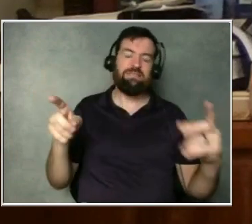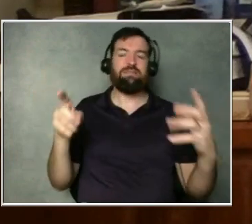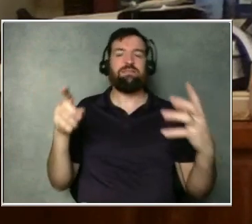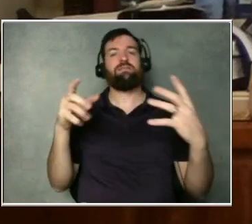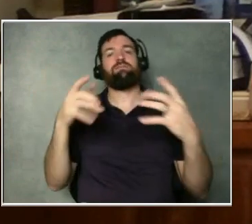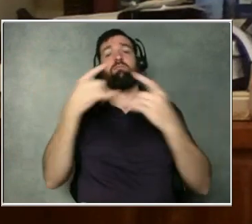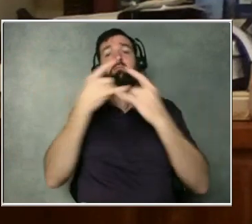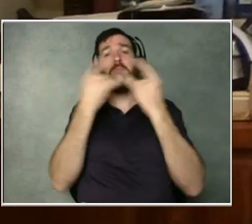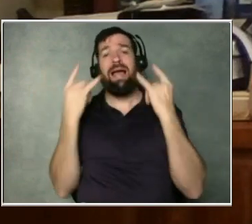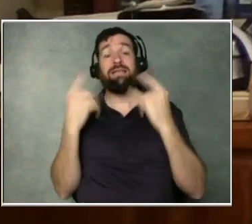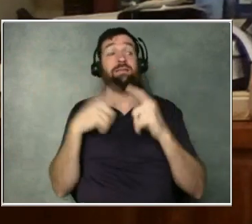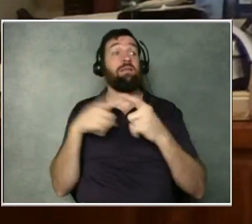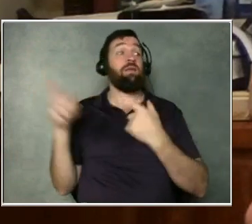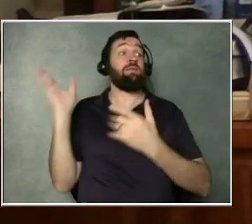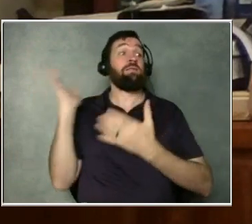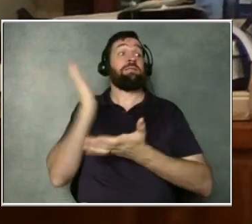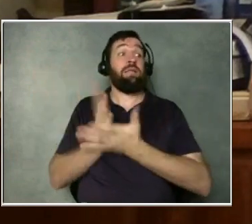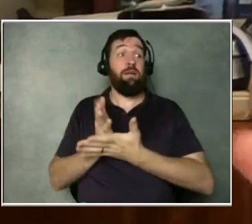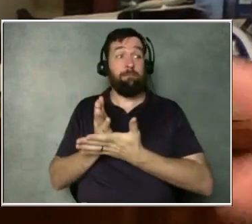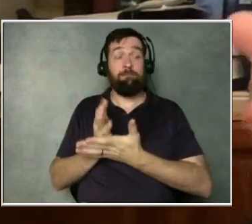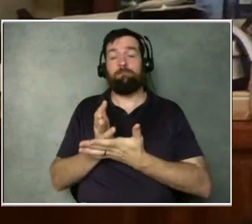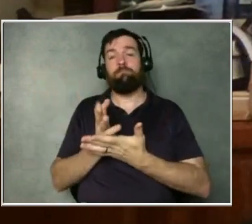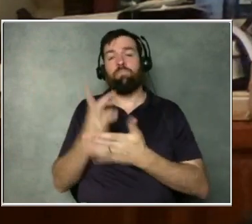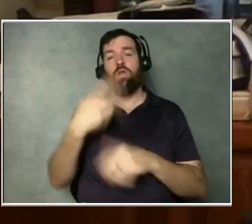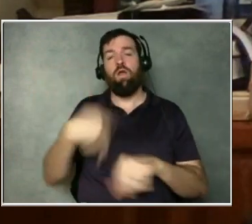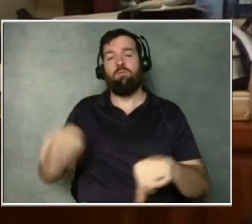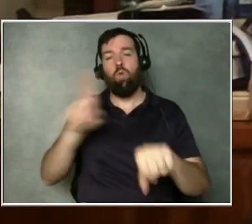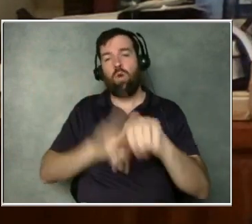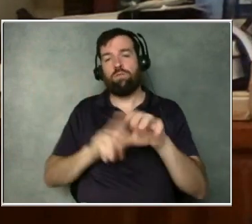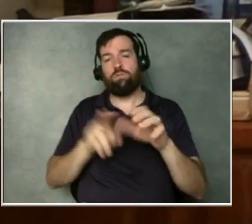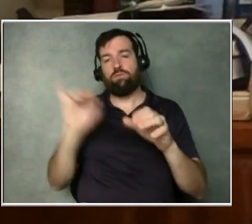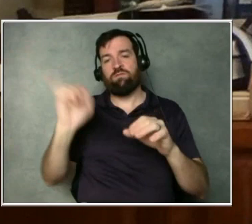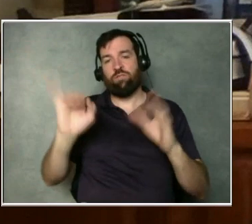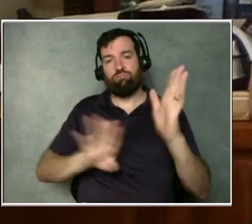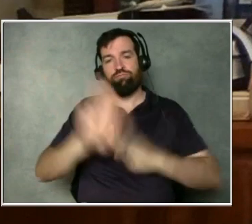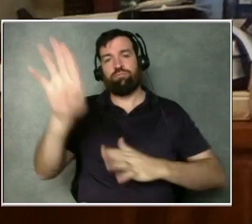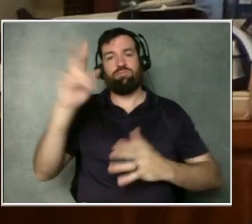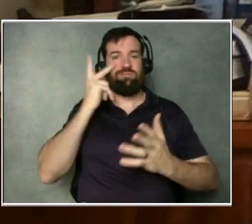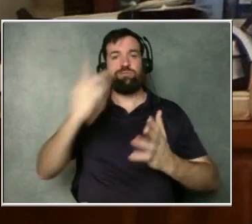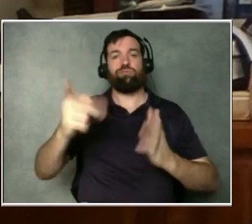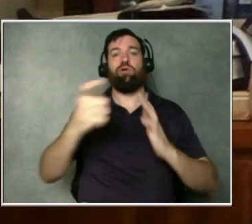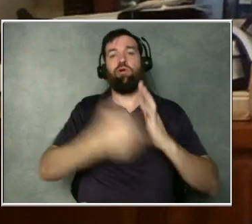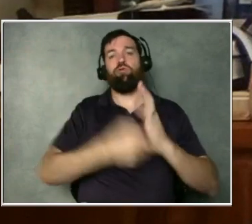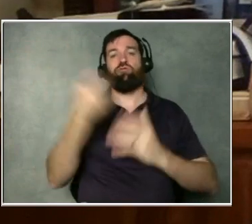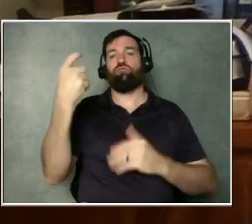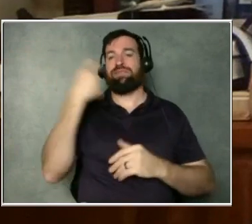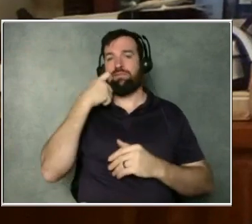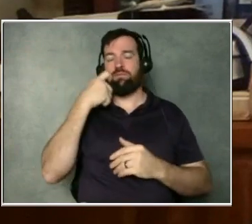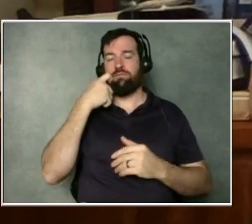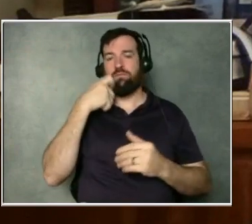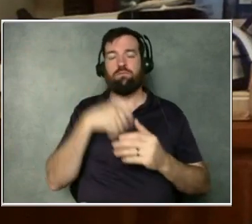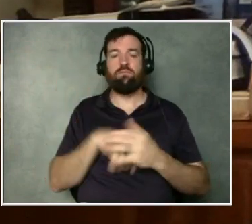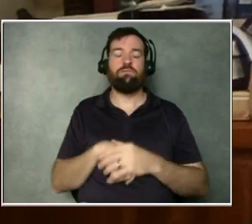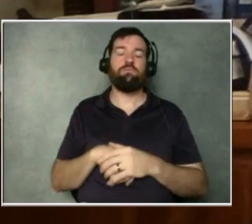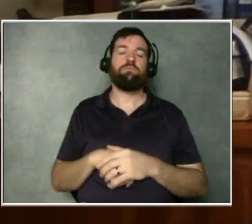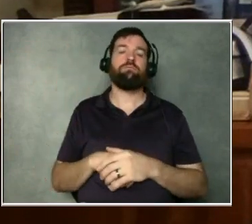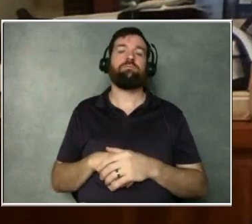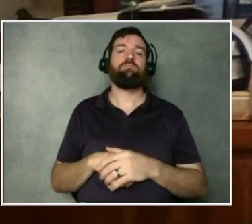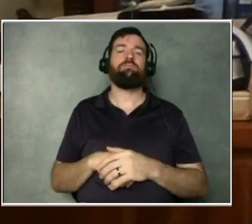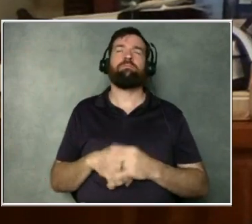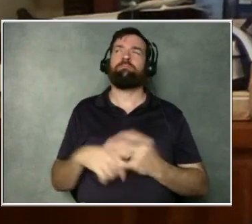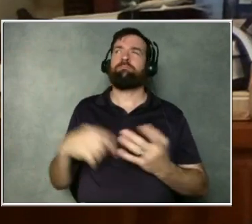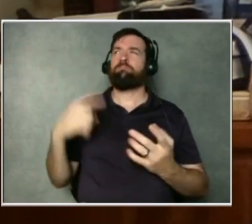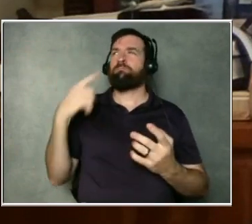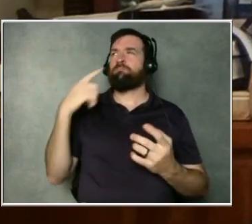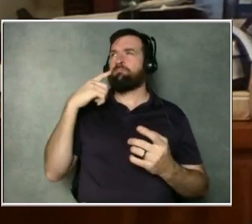you stop those. And of course, there's a surge. There was, you probably saw this article just recently that came out when I think it was